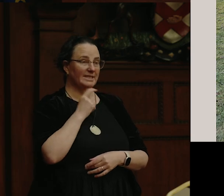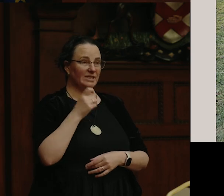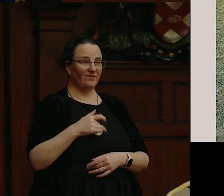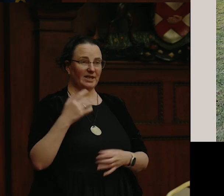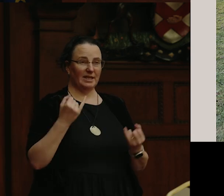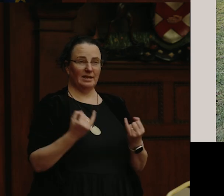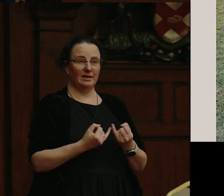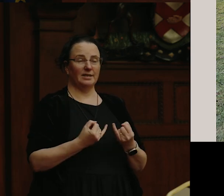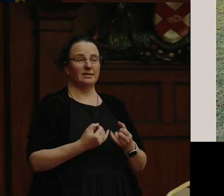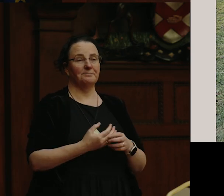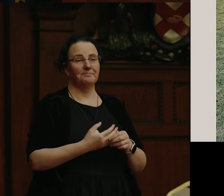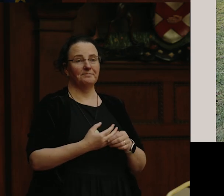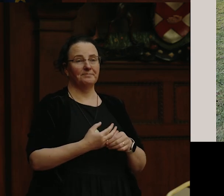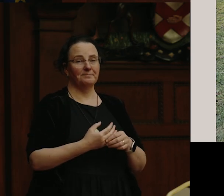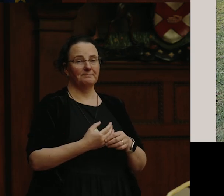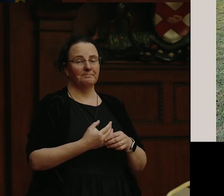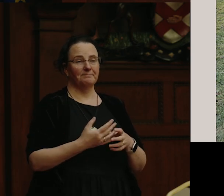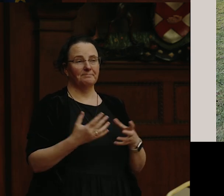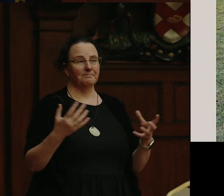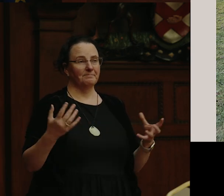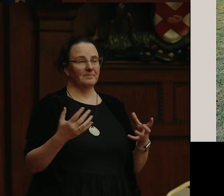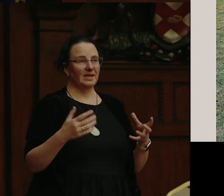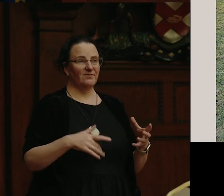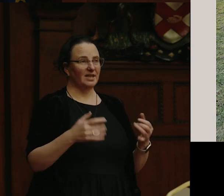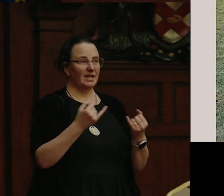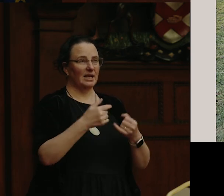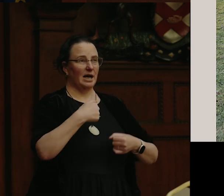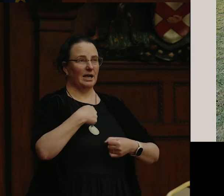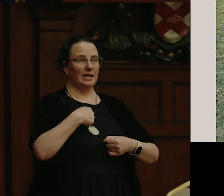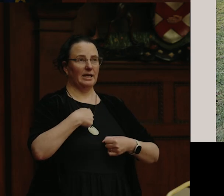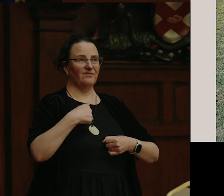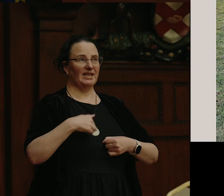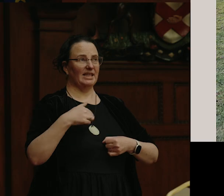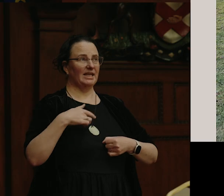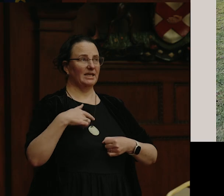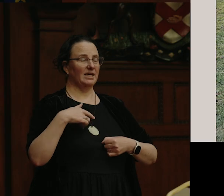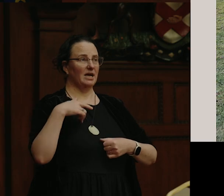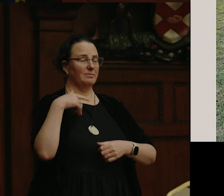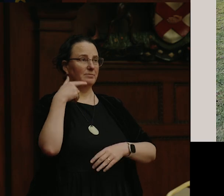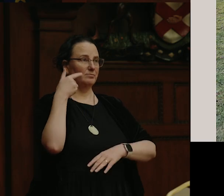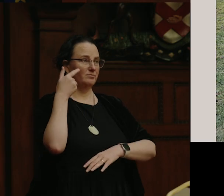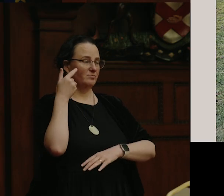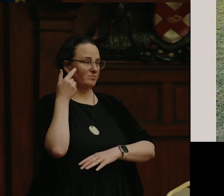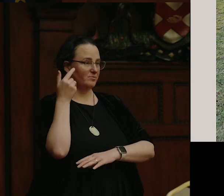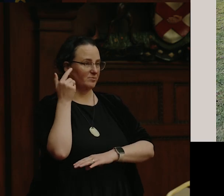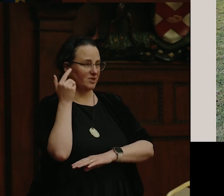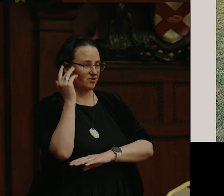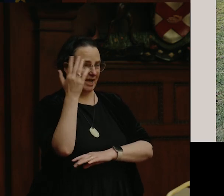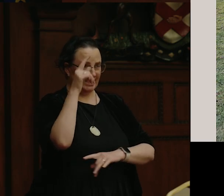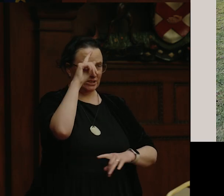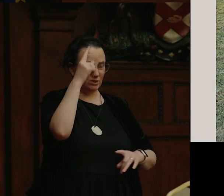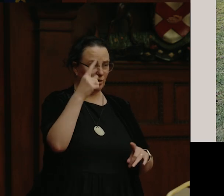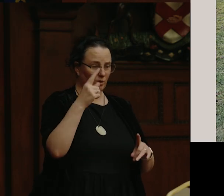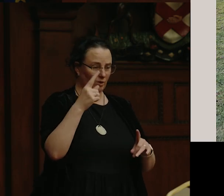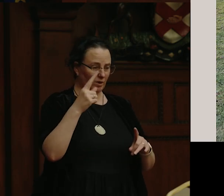her experience as being like this tree, where she never knew what symptom was related